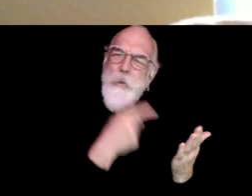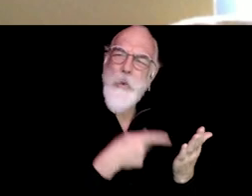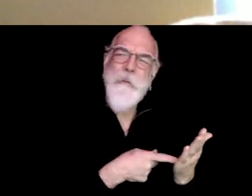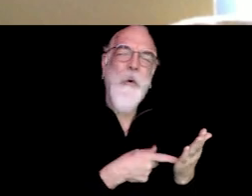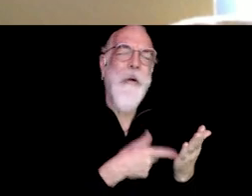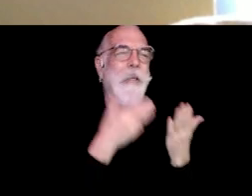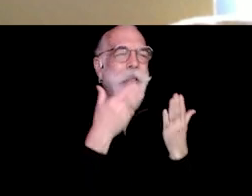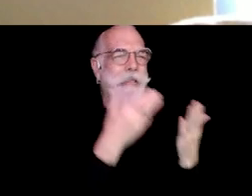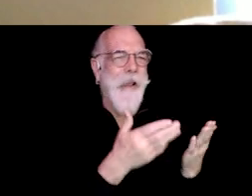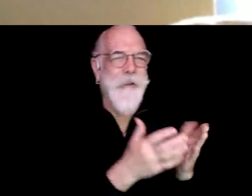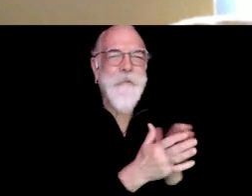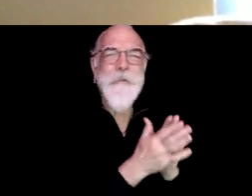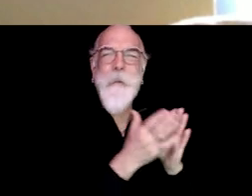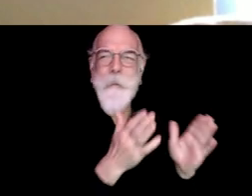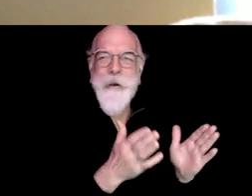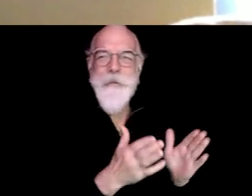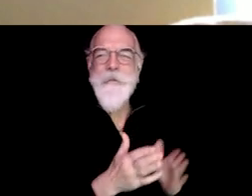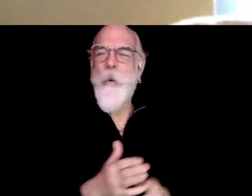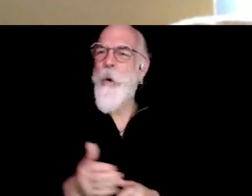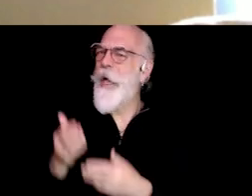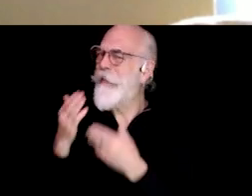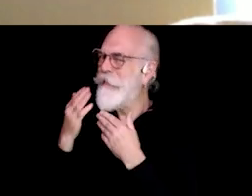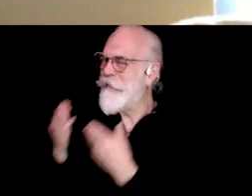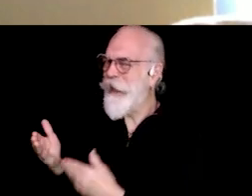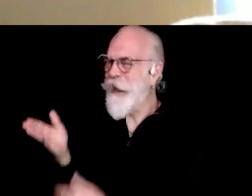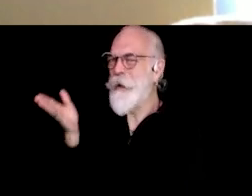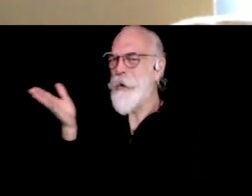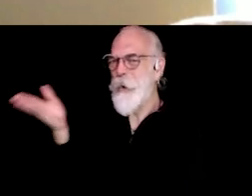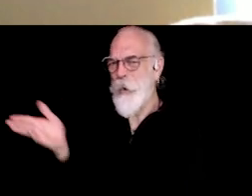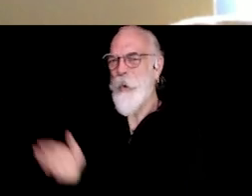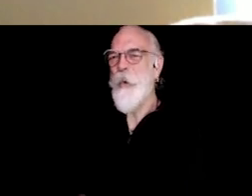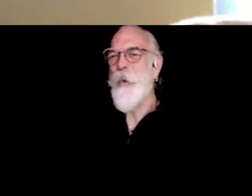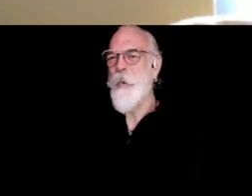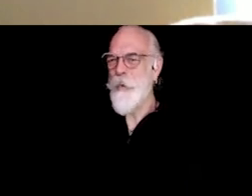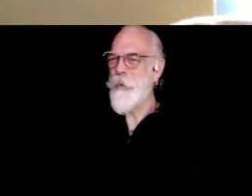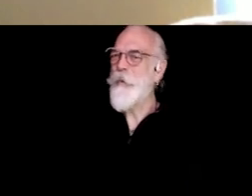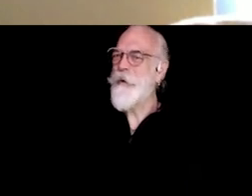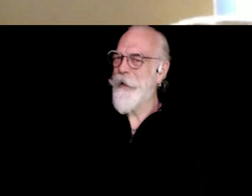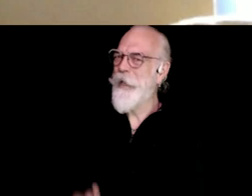beautiful book. Thank you so much for your work.